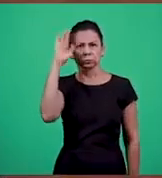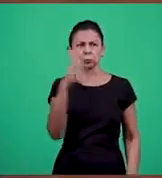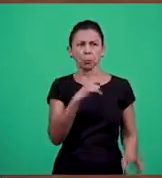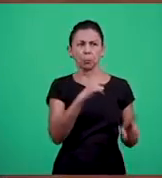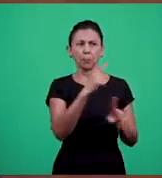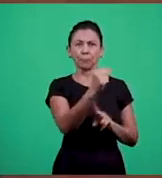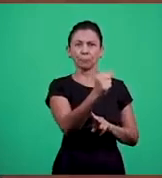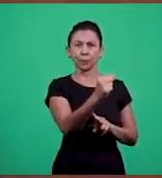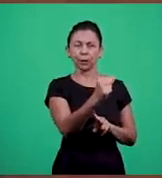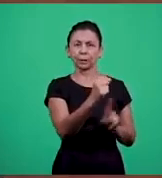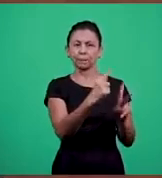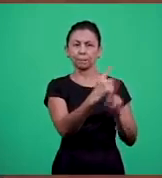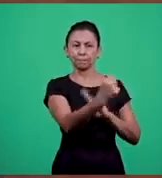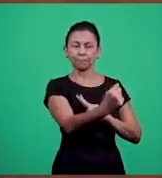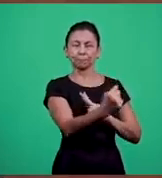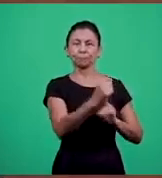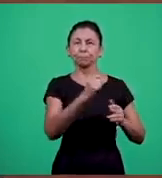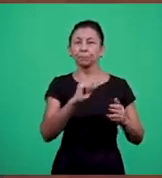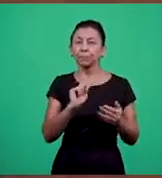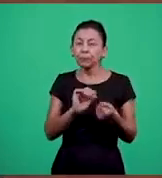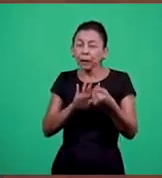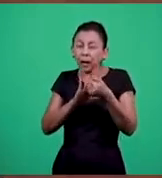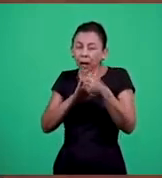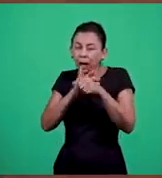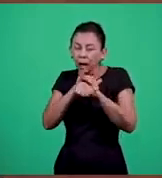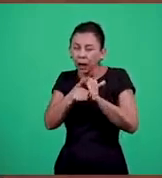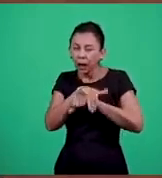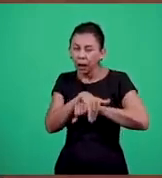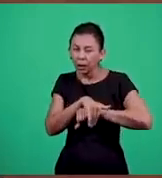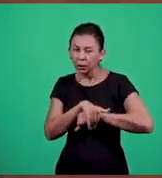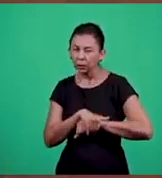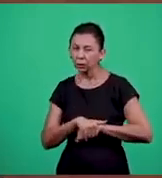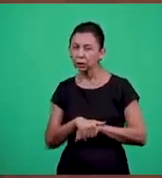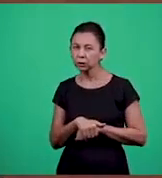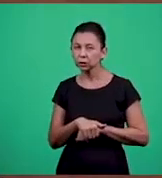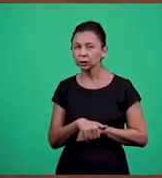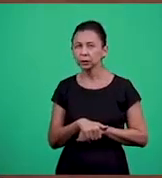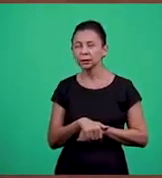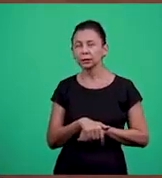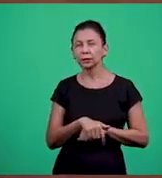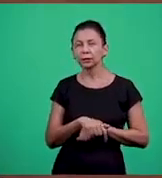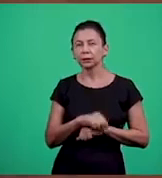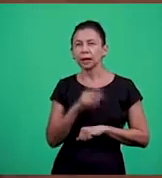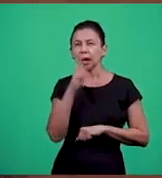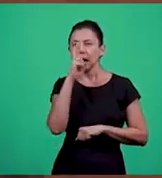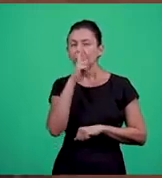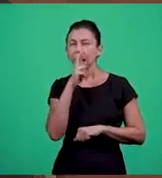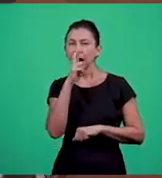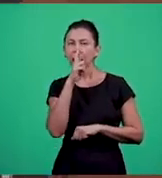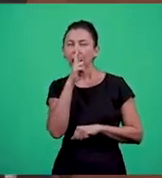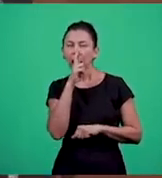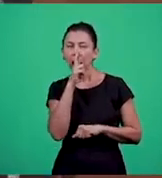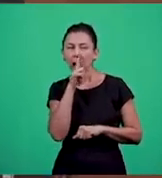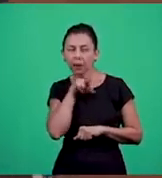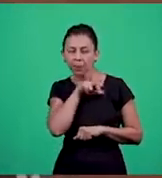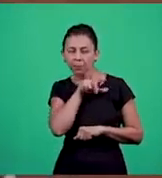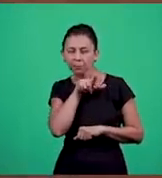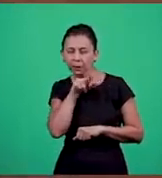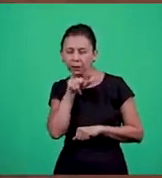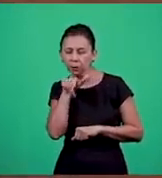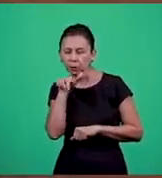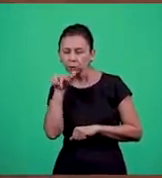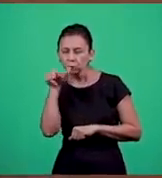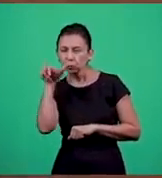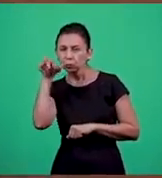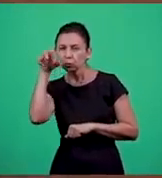And they were there hiding until the soldiers of the king of Jericho went away. And when